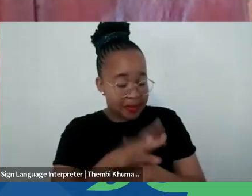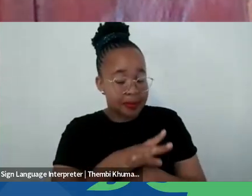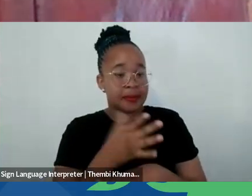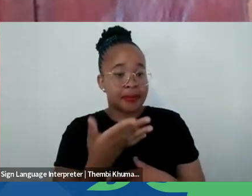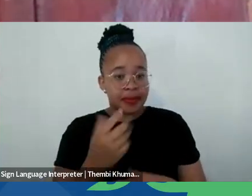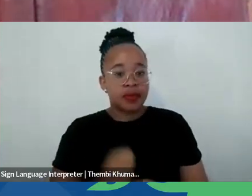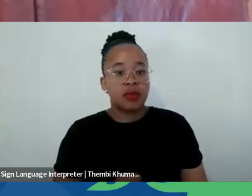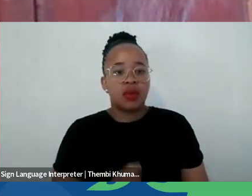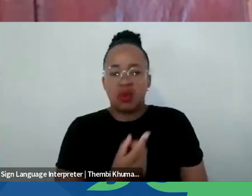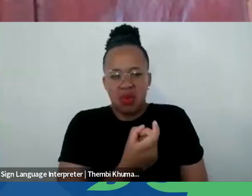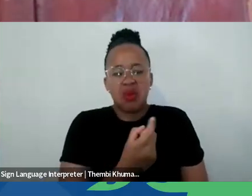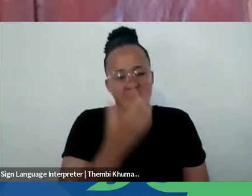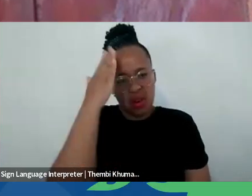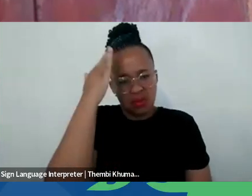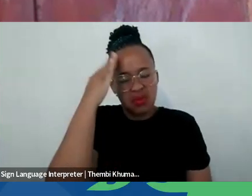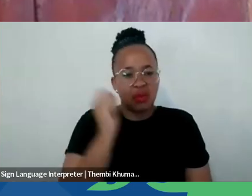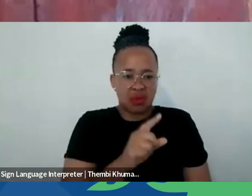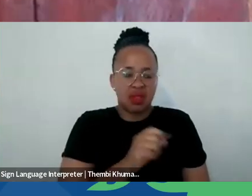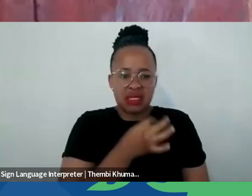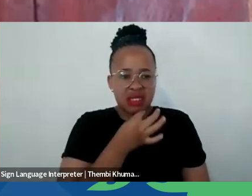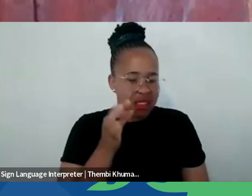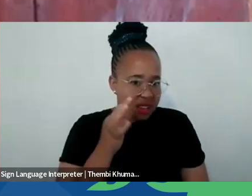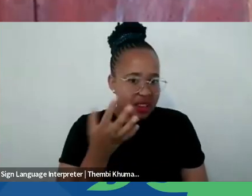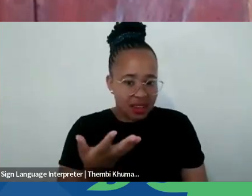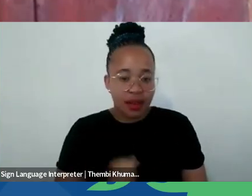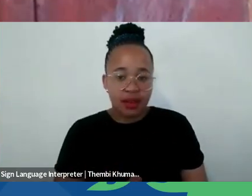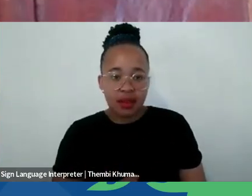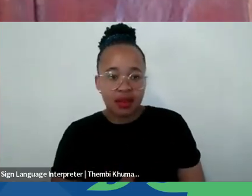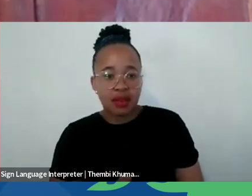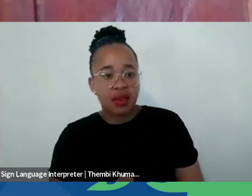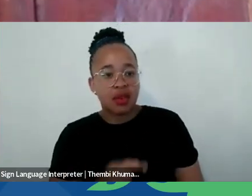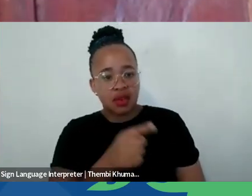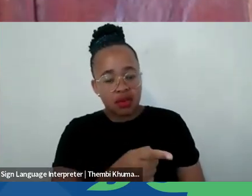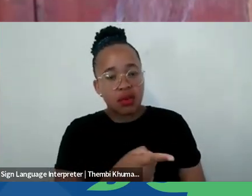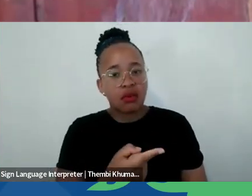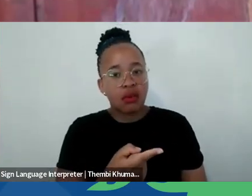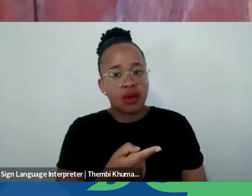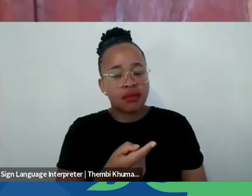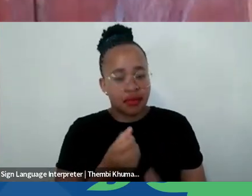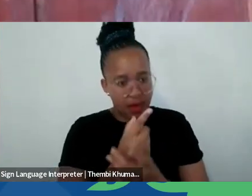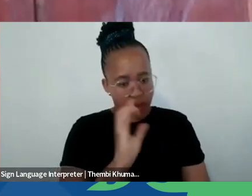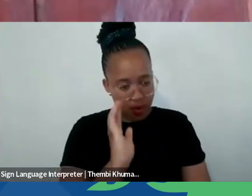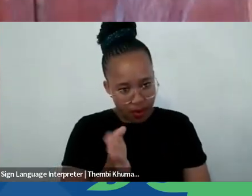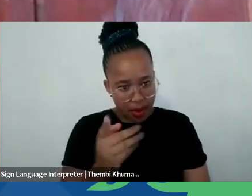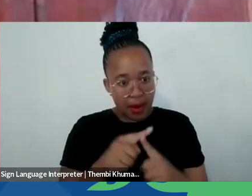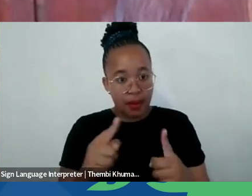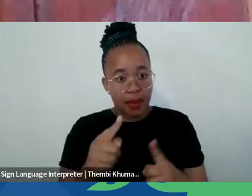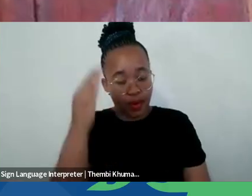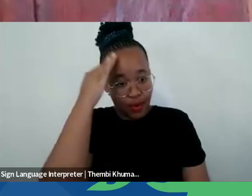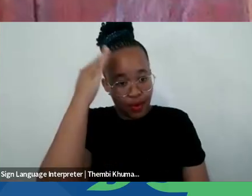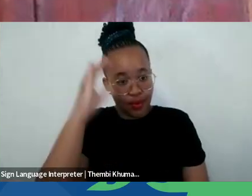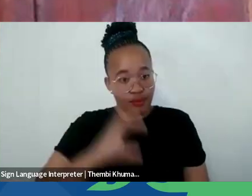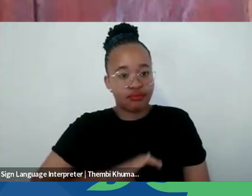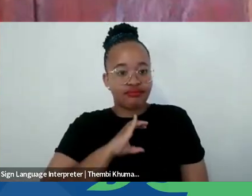that. So that is the only one that I could say was could have been proven. But remember that confidence is also just